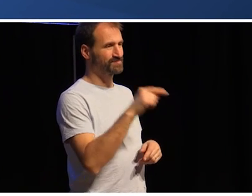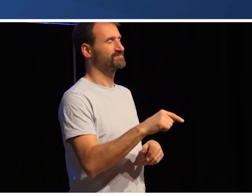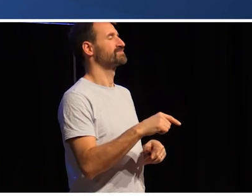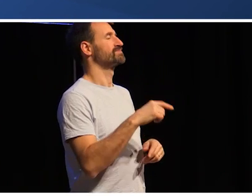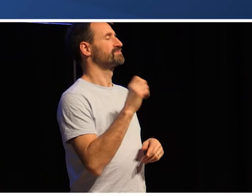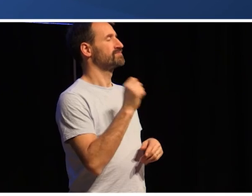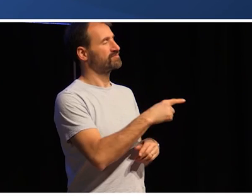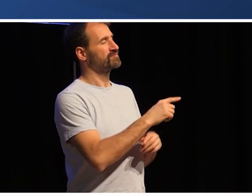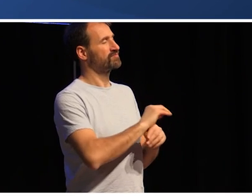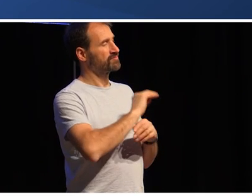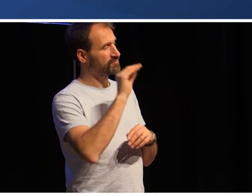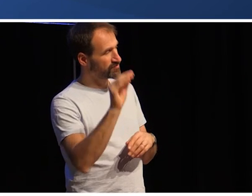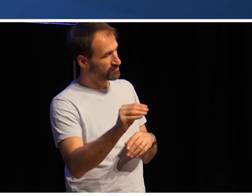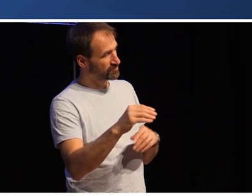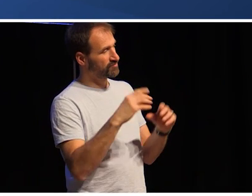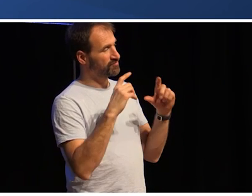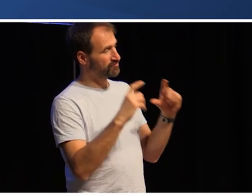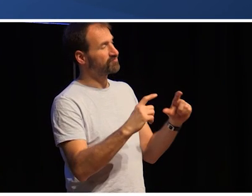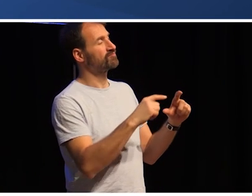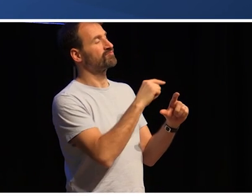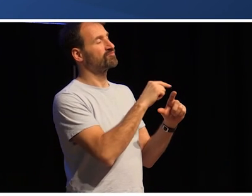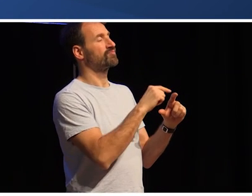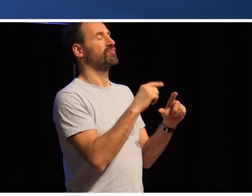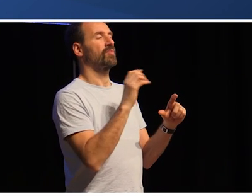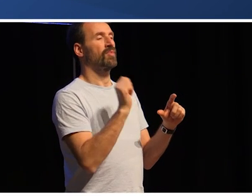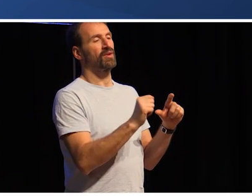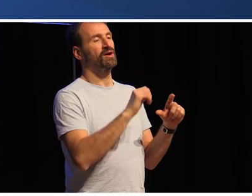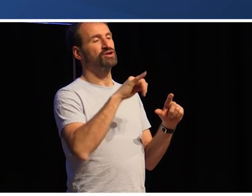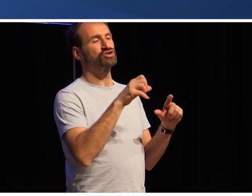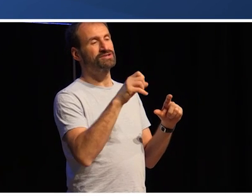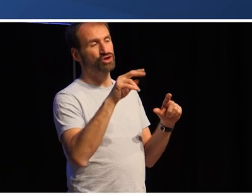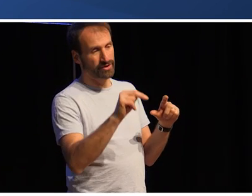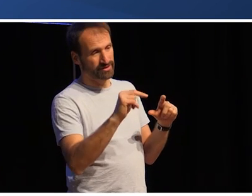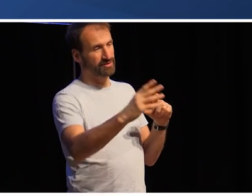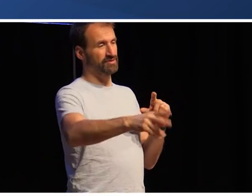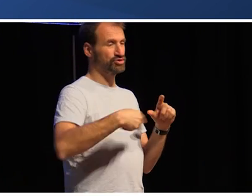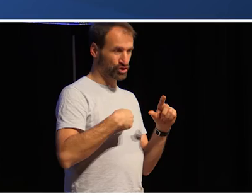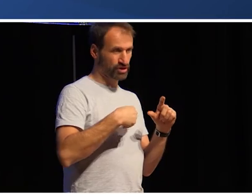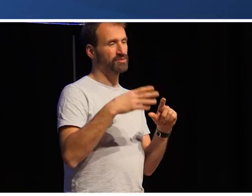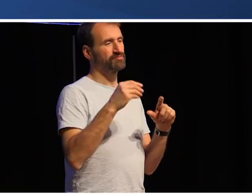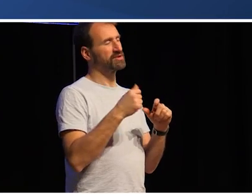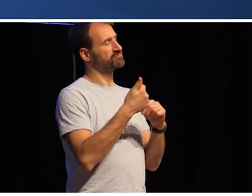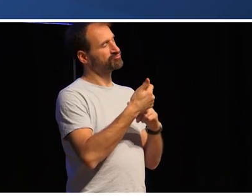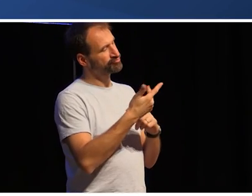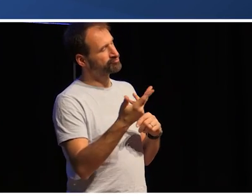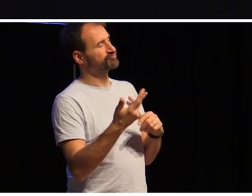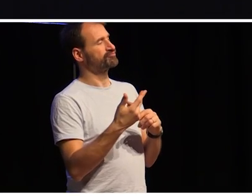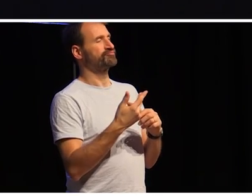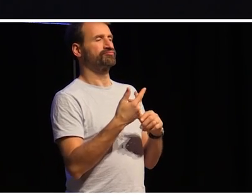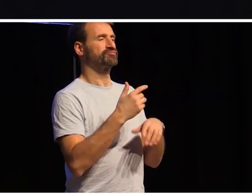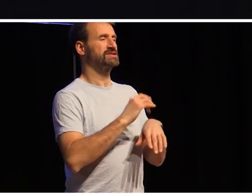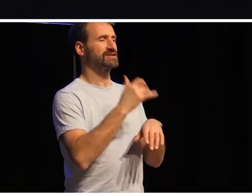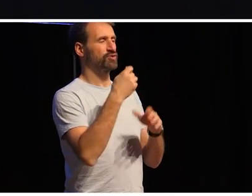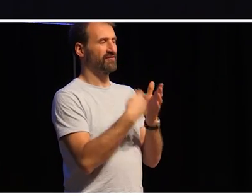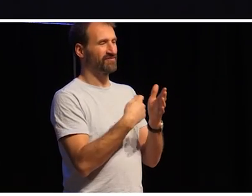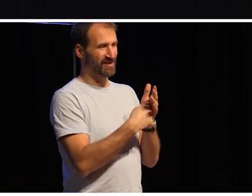servlet that returns JSON with the most recent sensor values. We do some